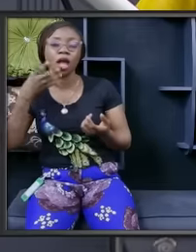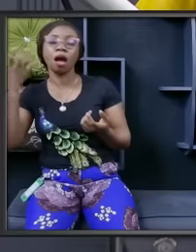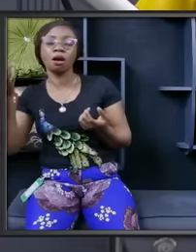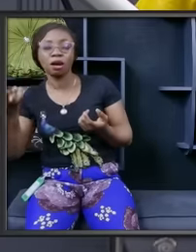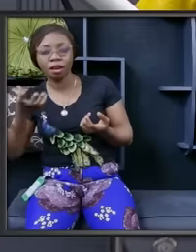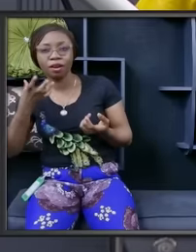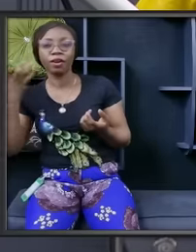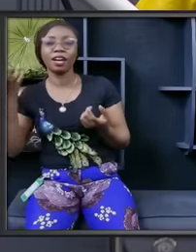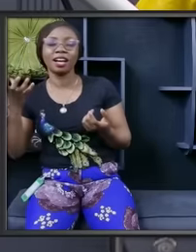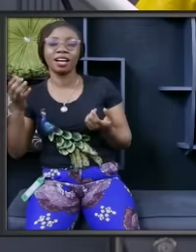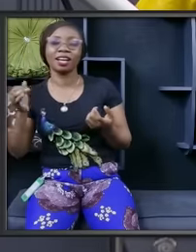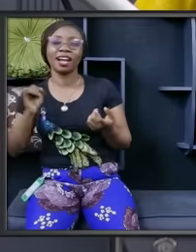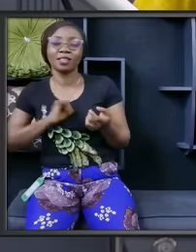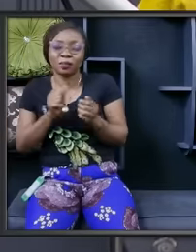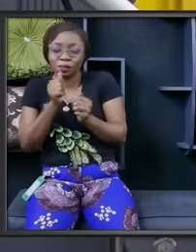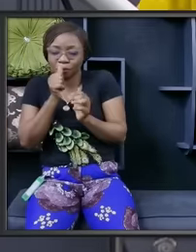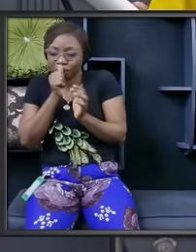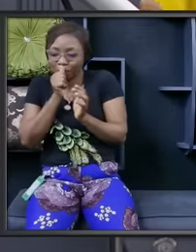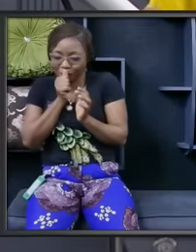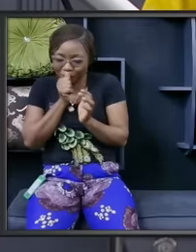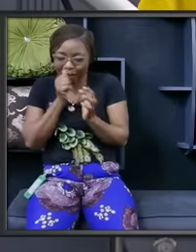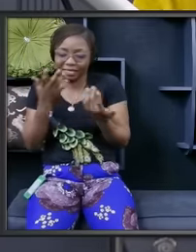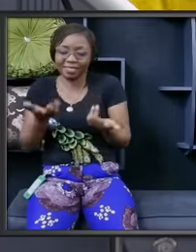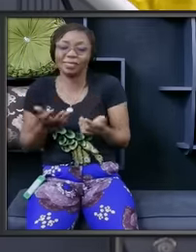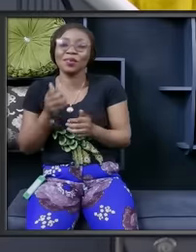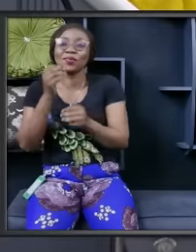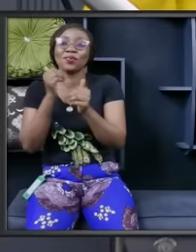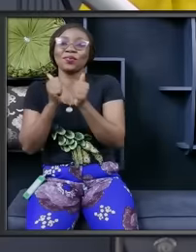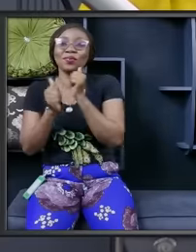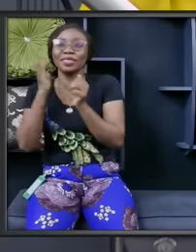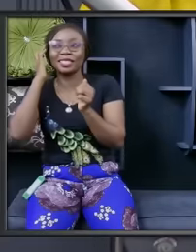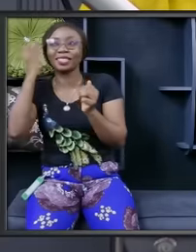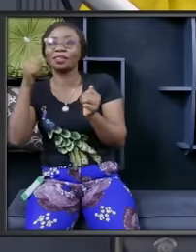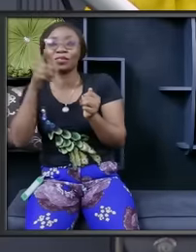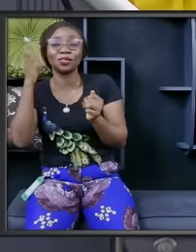sound? When they feel, I just keep quiet. When I notice which sound you hear?